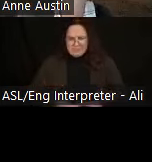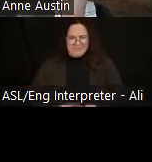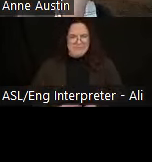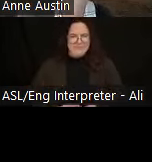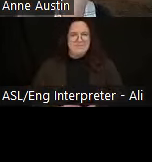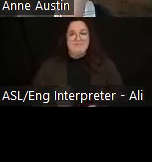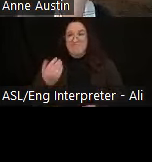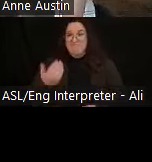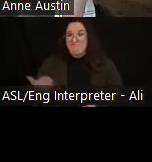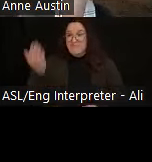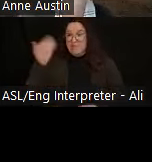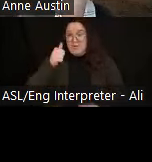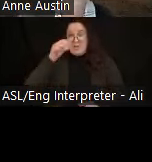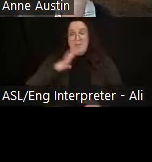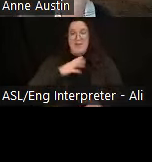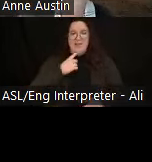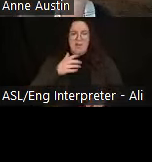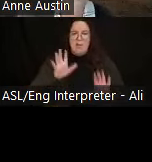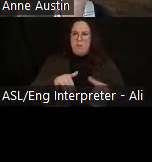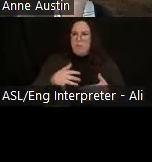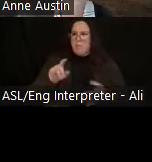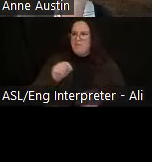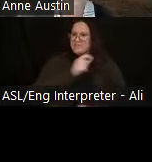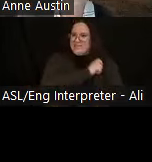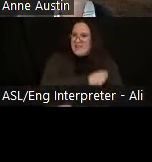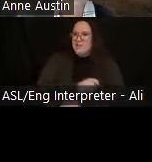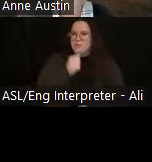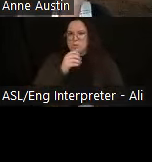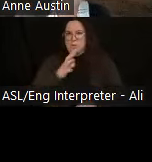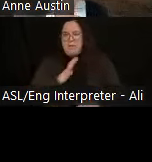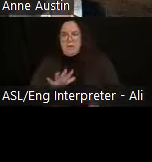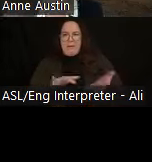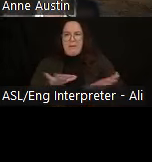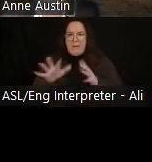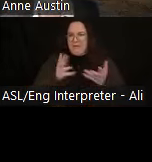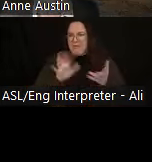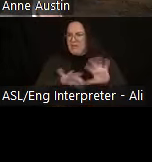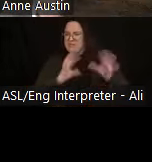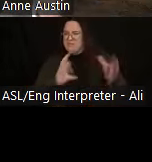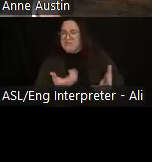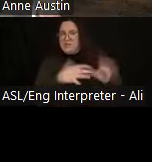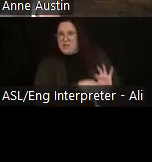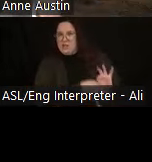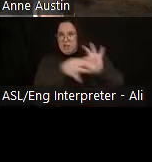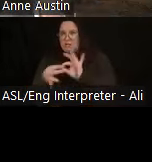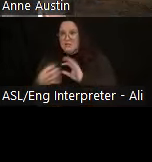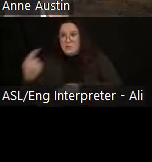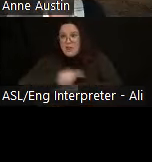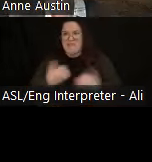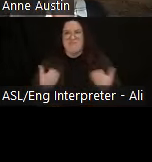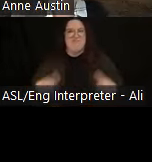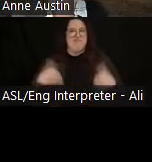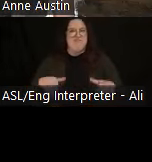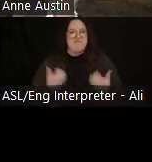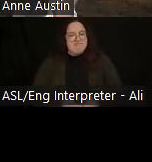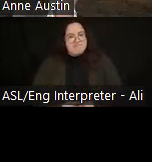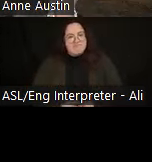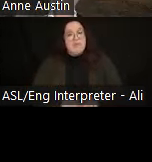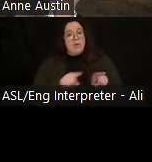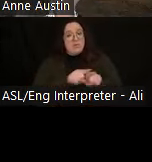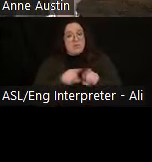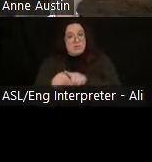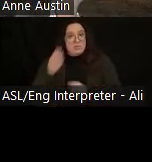other early 20th century scholars on tattooing in ancient Egypt, and how those even extend today, what we can see is that while their